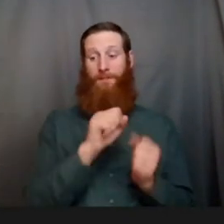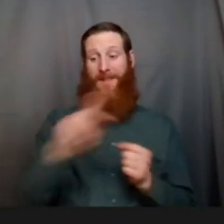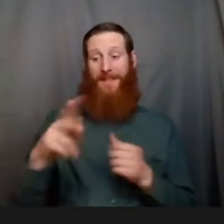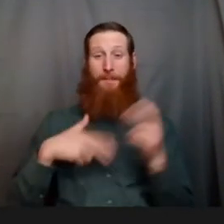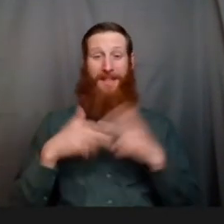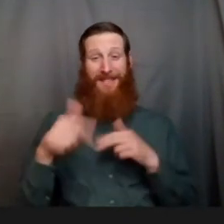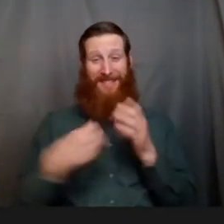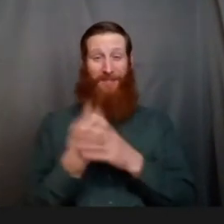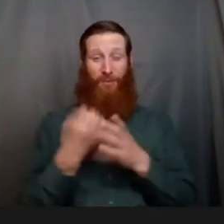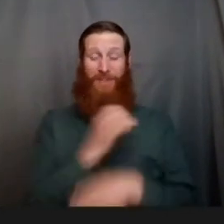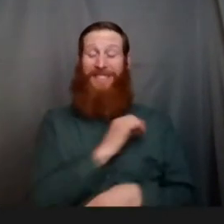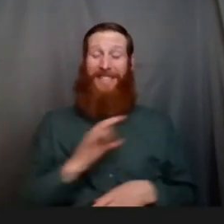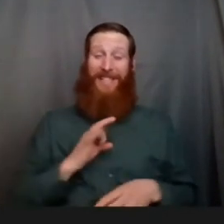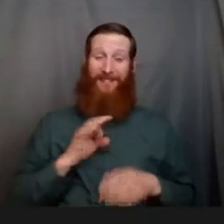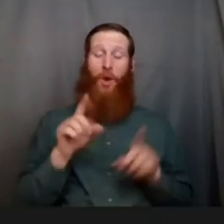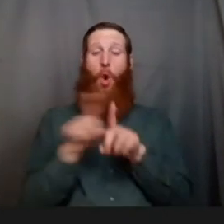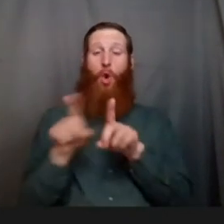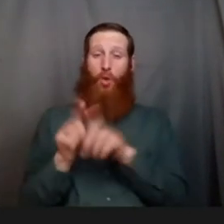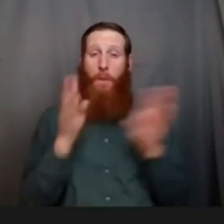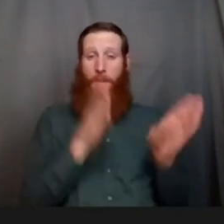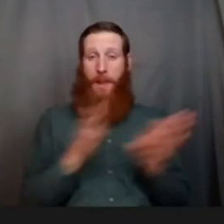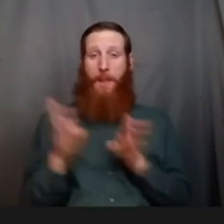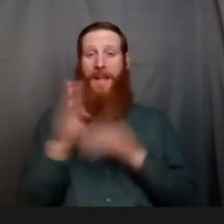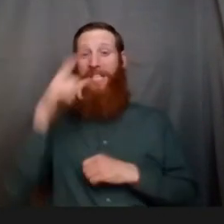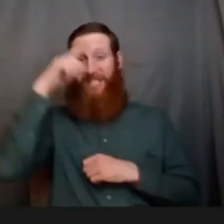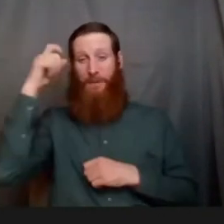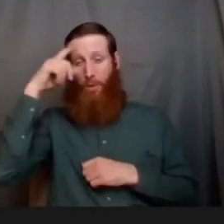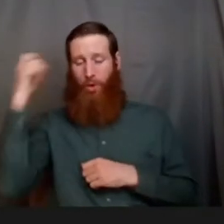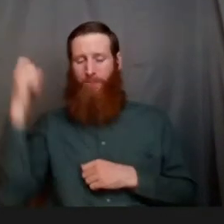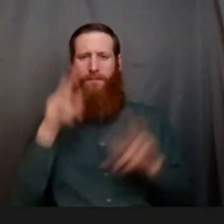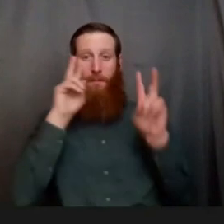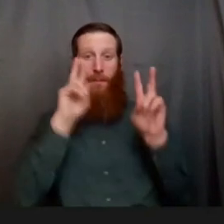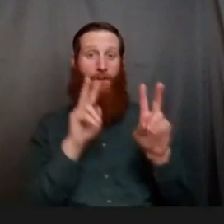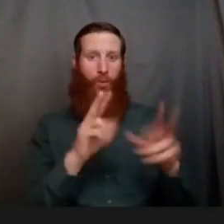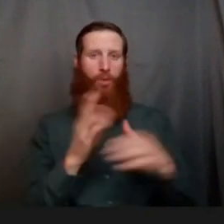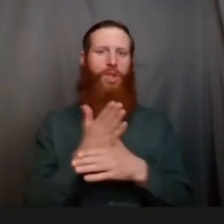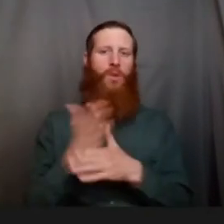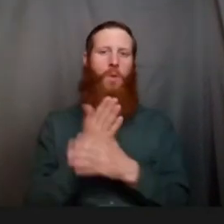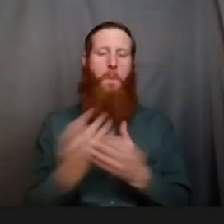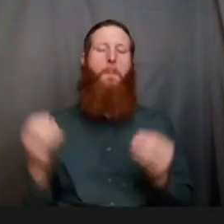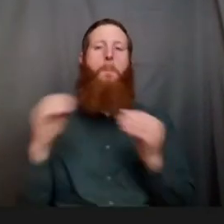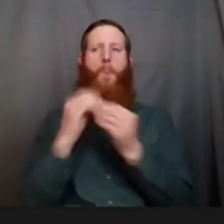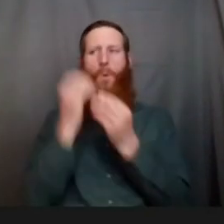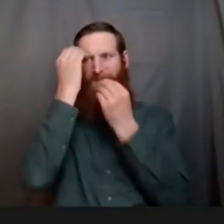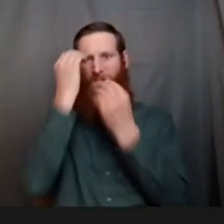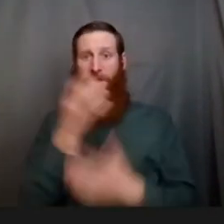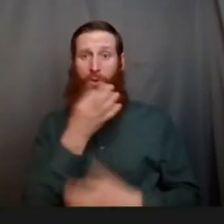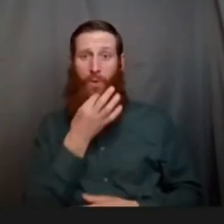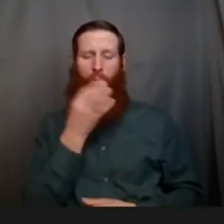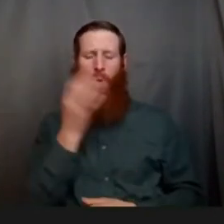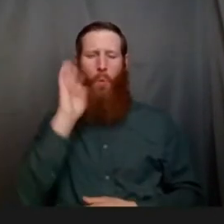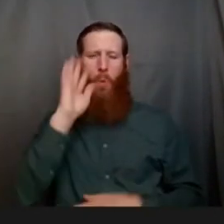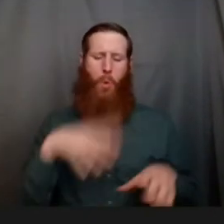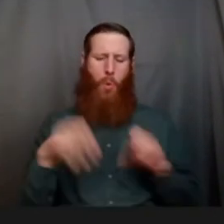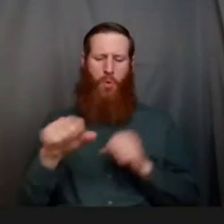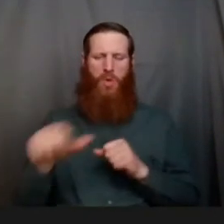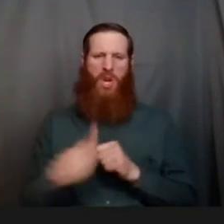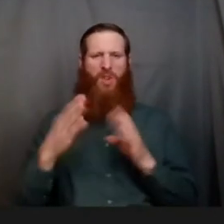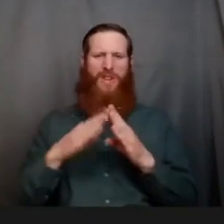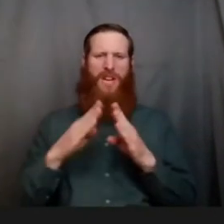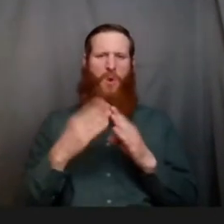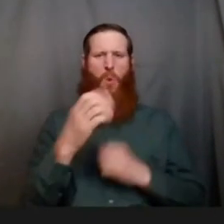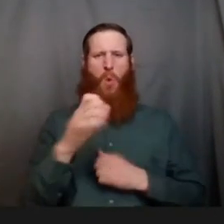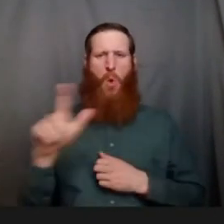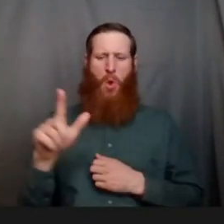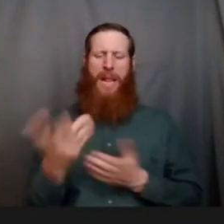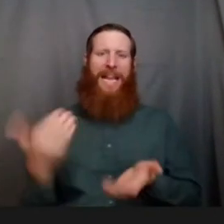are working on plans for summer school, and we look forward to sharing more information on that soon. And we'll host another town hall meeting once more to share